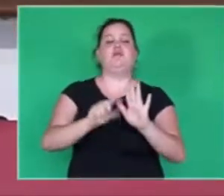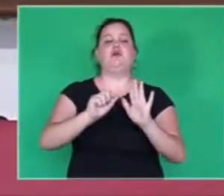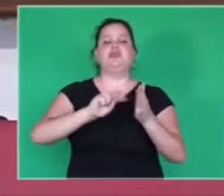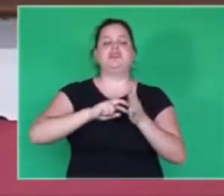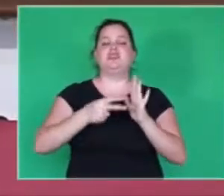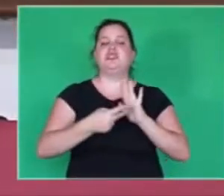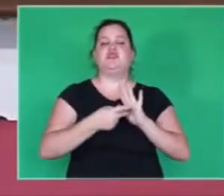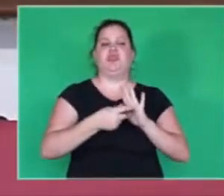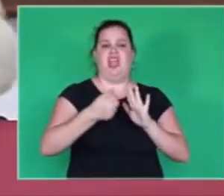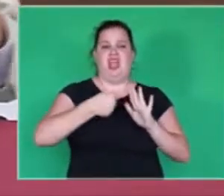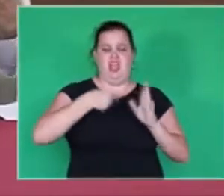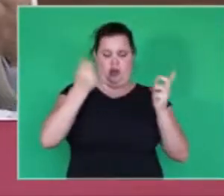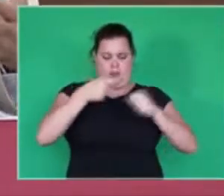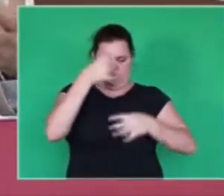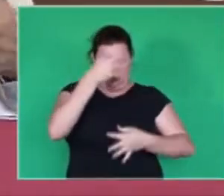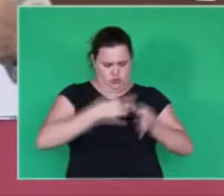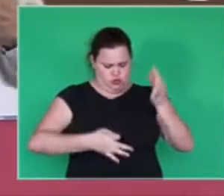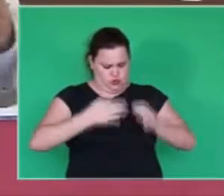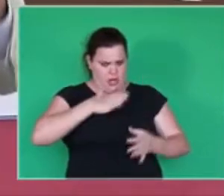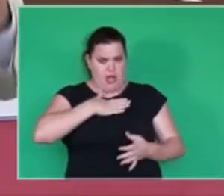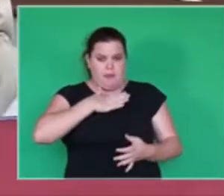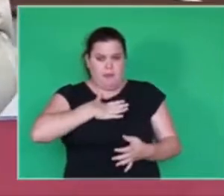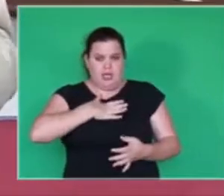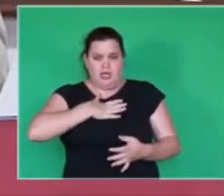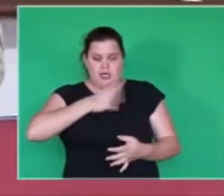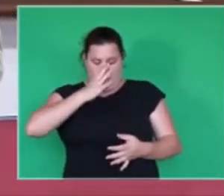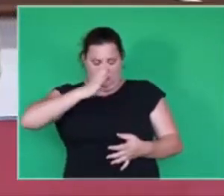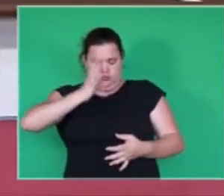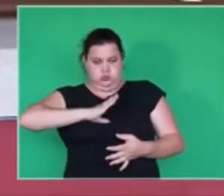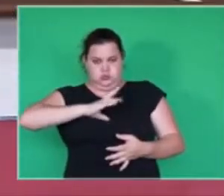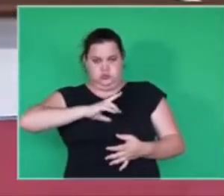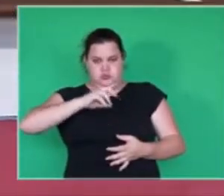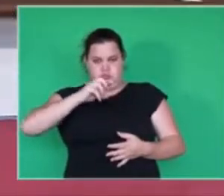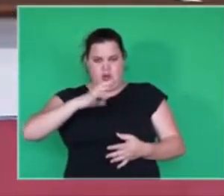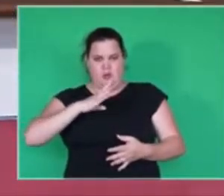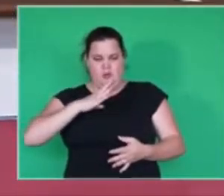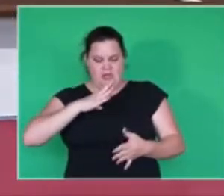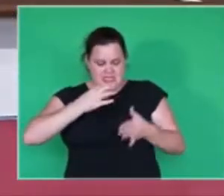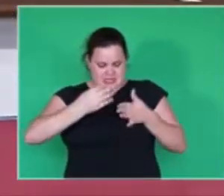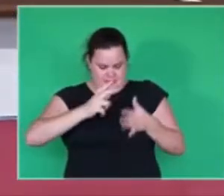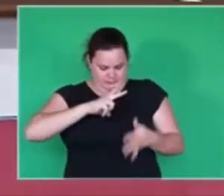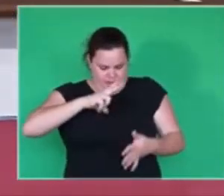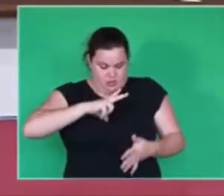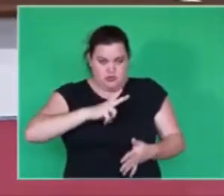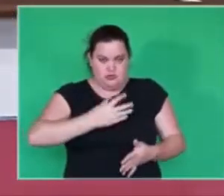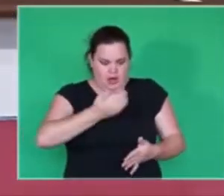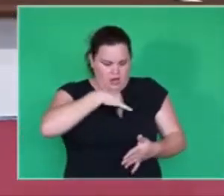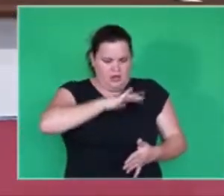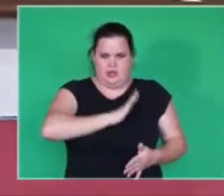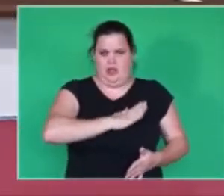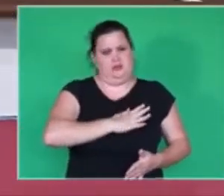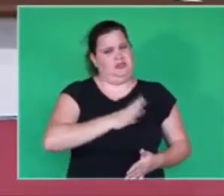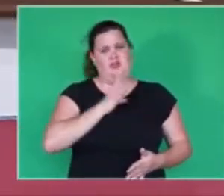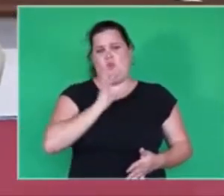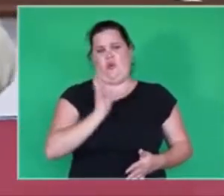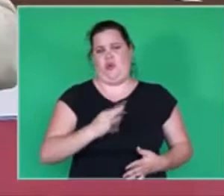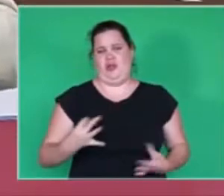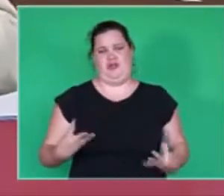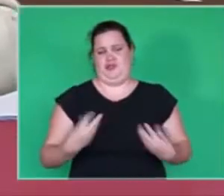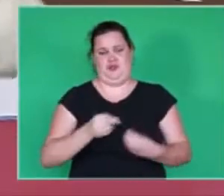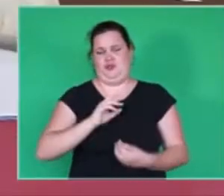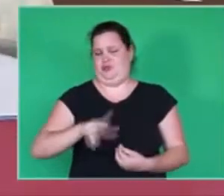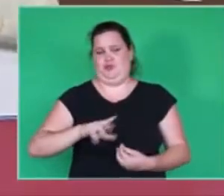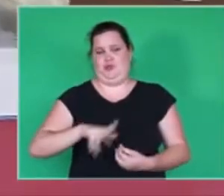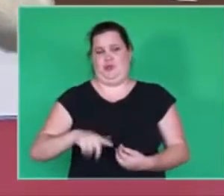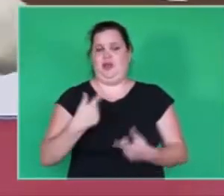is unable to judge himself. And if he is freed of his errors only through